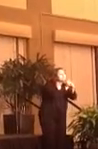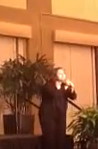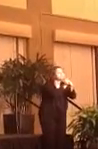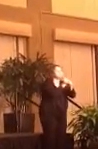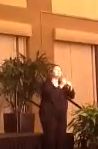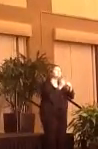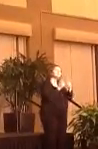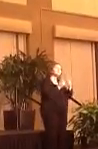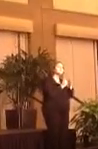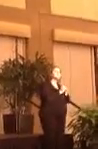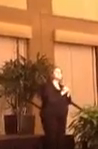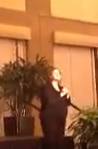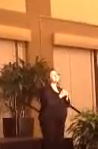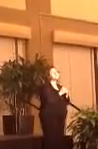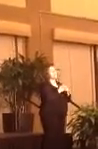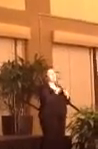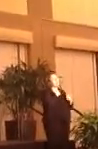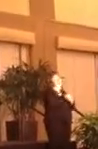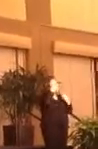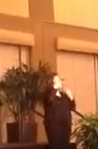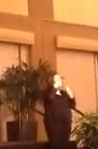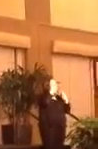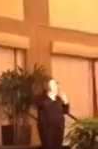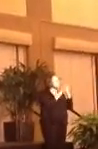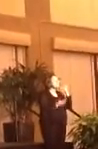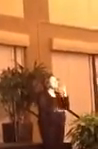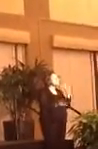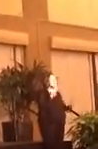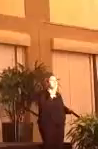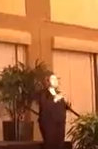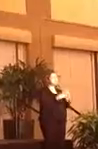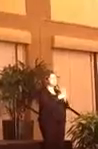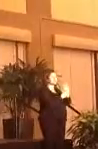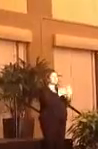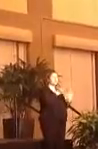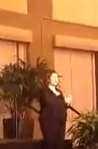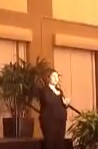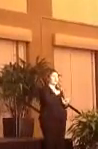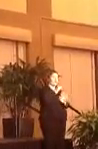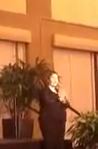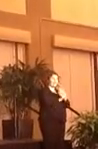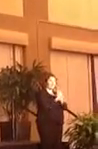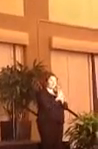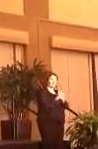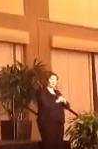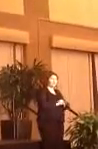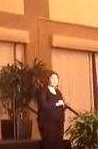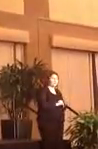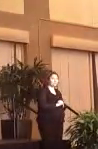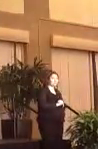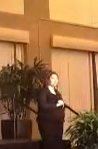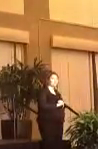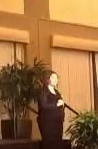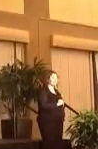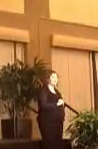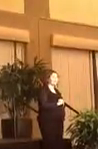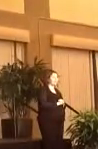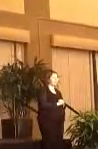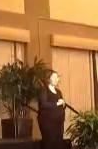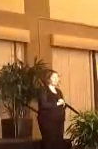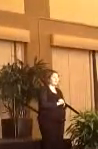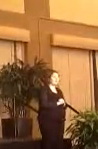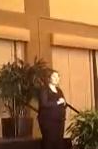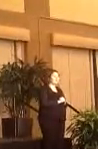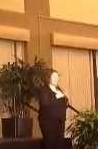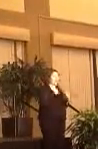classy. And I thought it'd be a great way to kind of lead off with one of my videos. And so originally, I was going to show